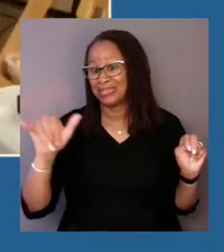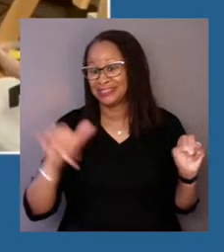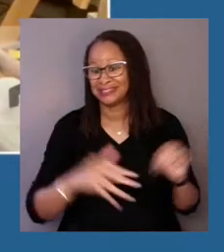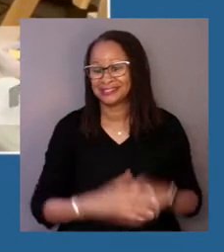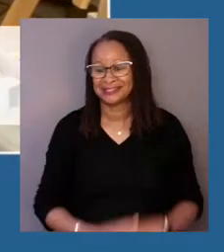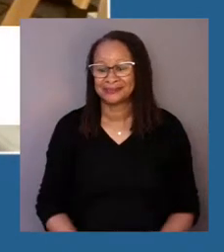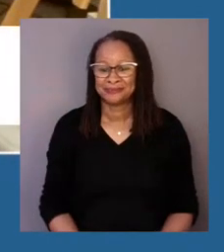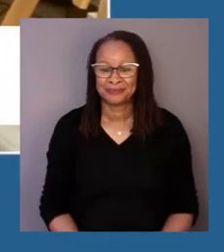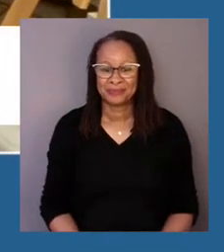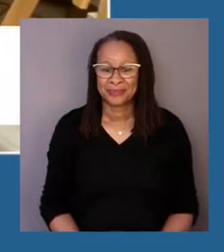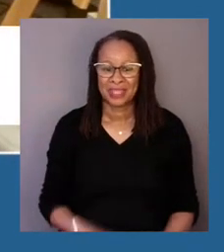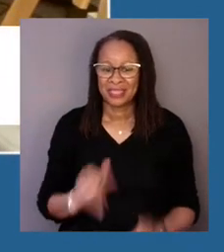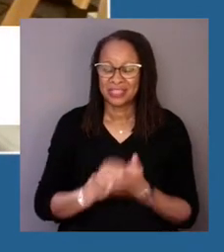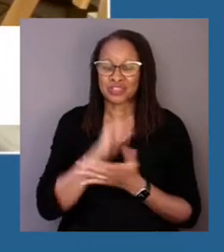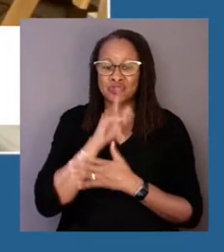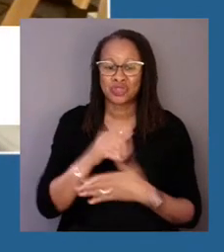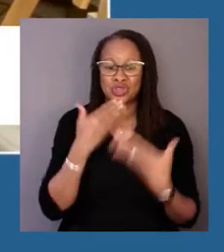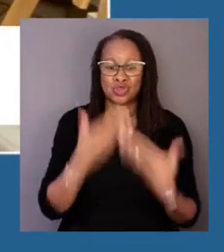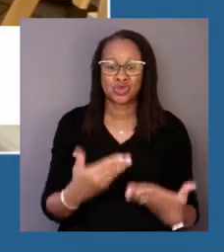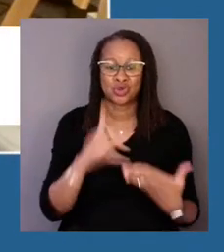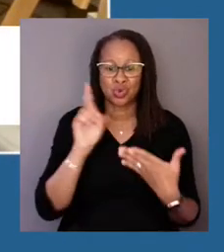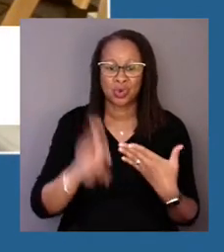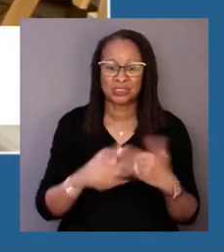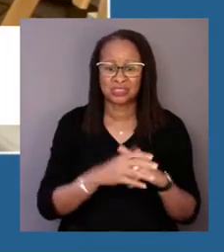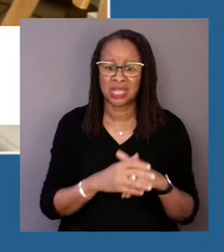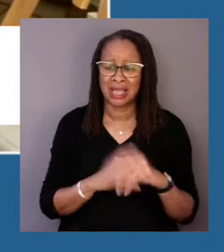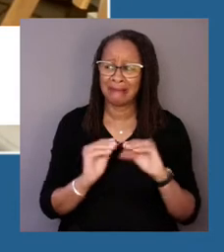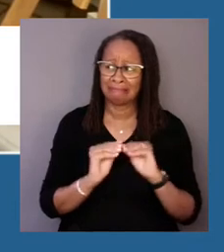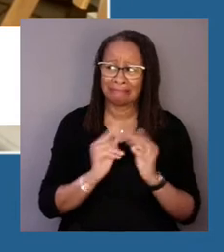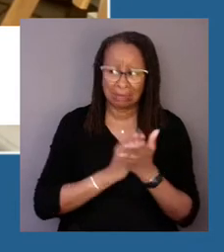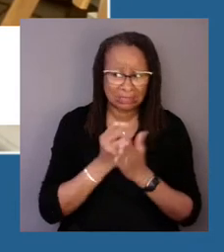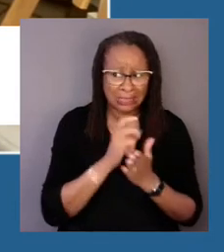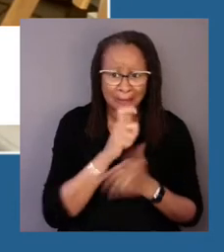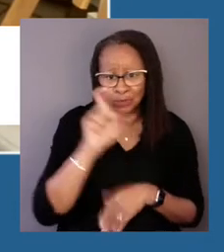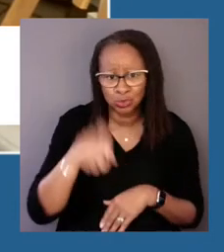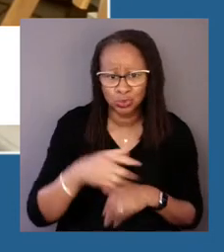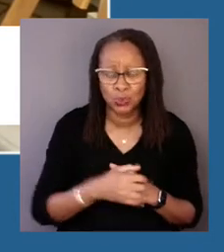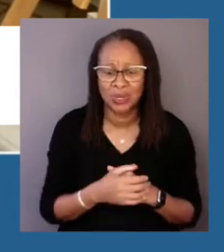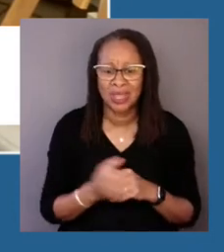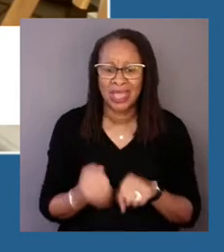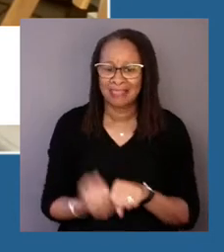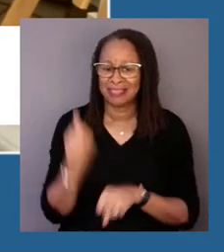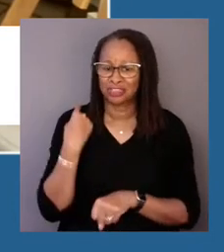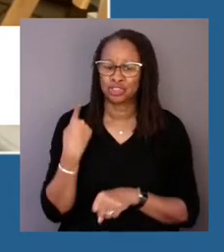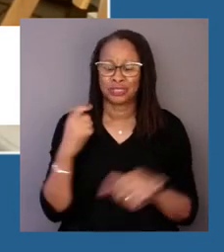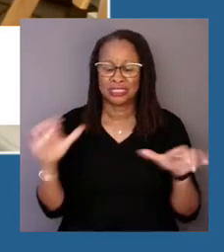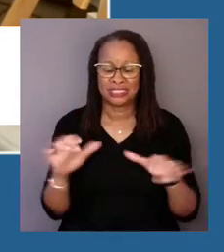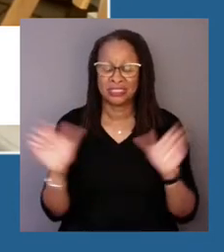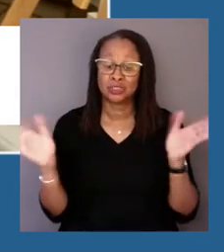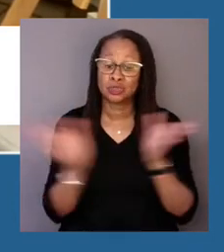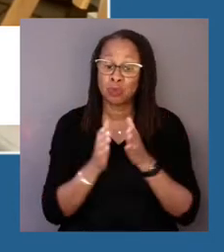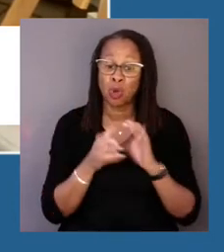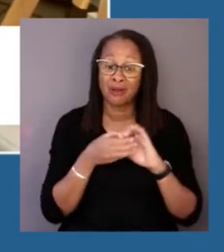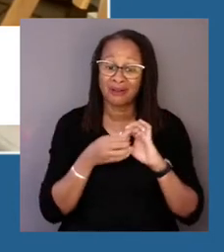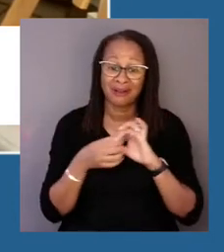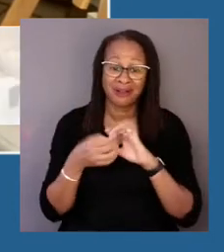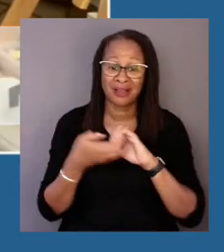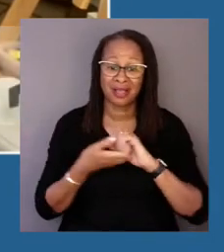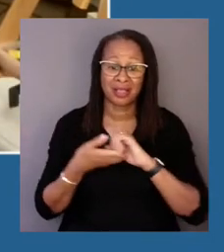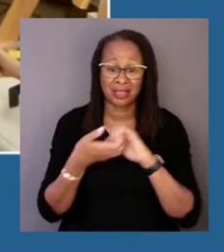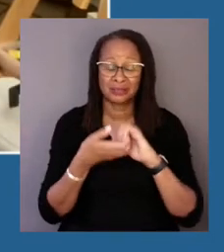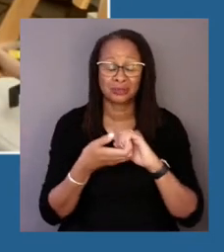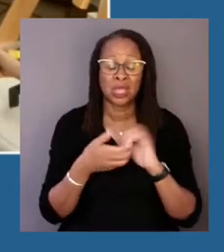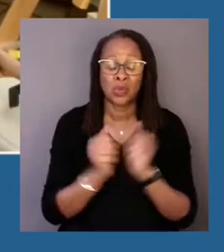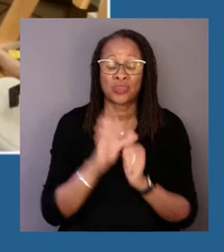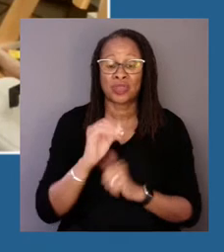question. I'm honestly not totally sure. Last year, I did a small collaboration with a company called Blue Land, and